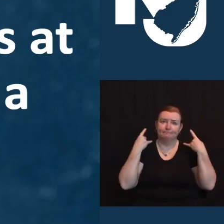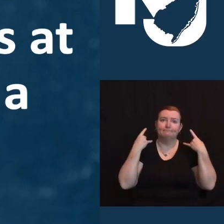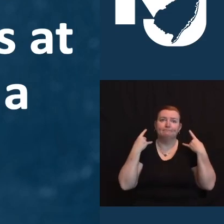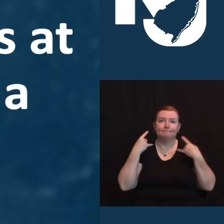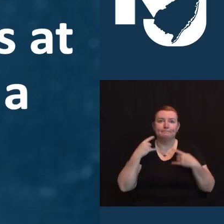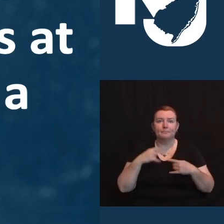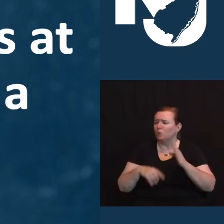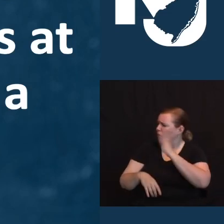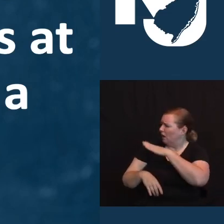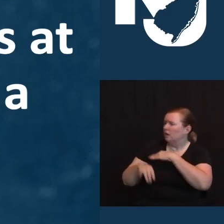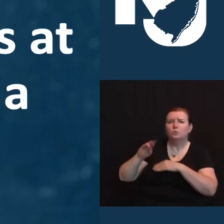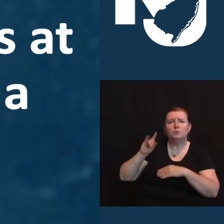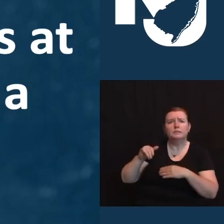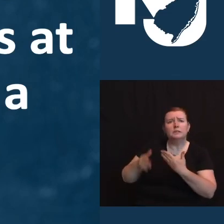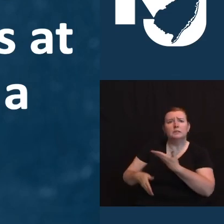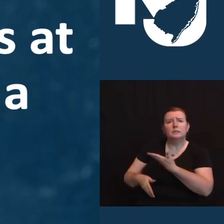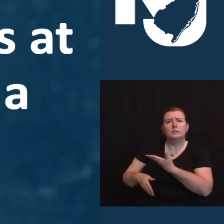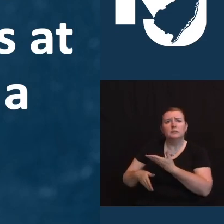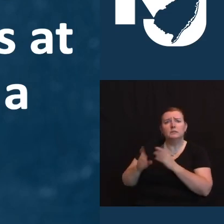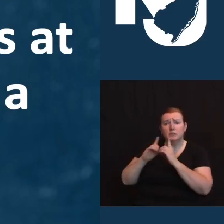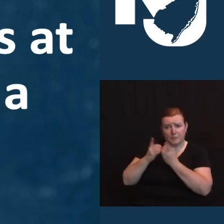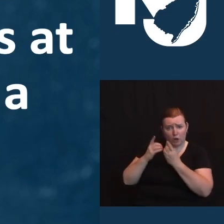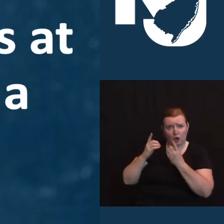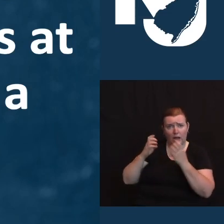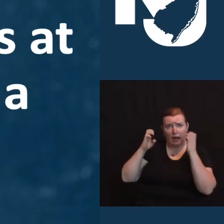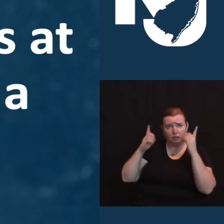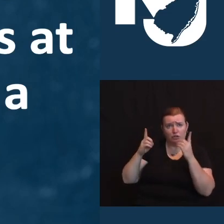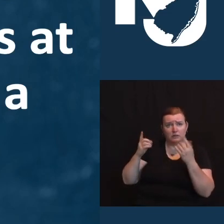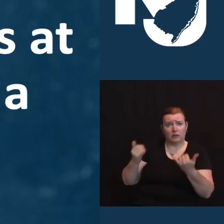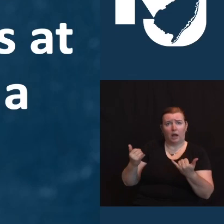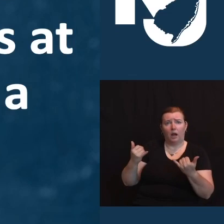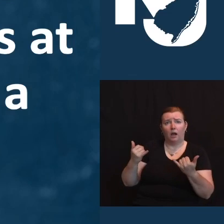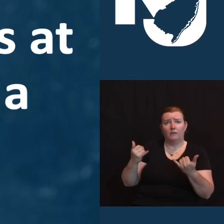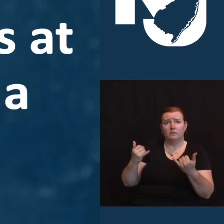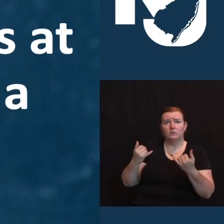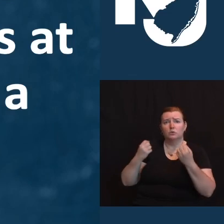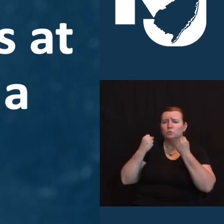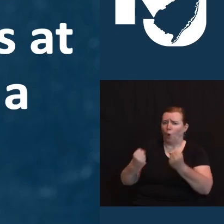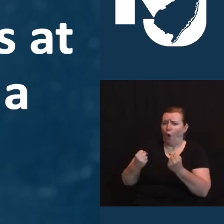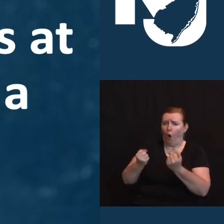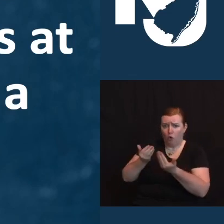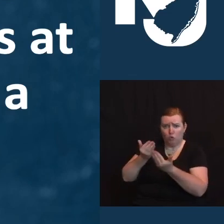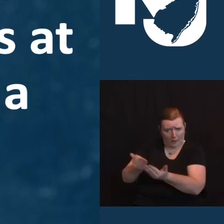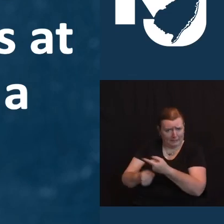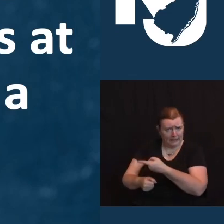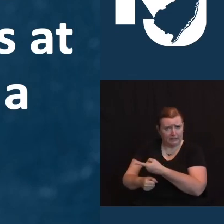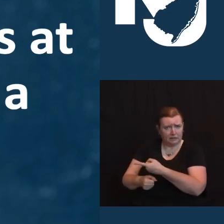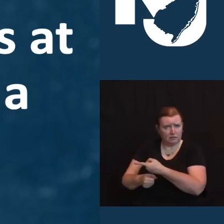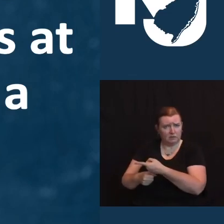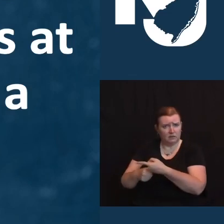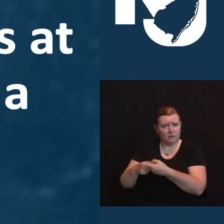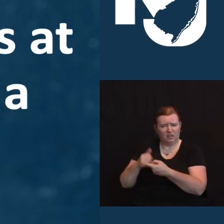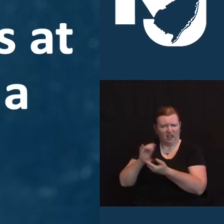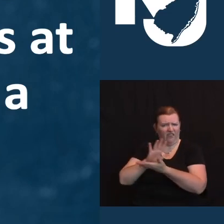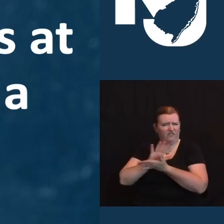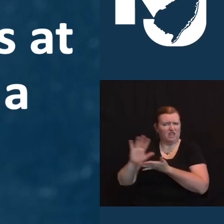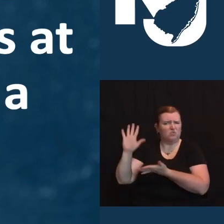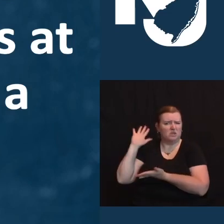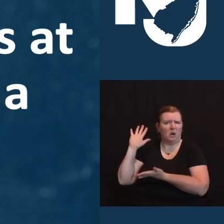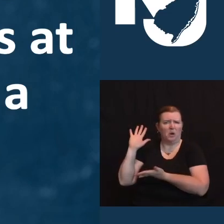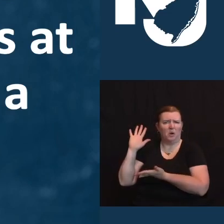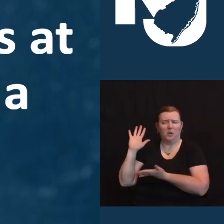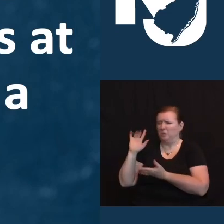your strong input, came out with that strong recommendation about face coverings 5 weeks ago. And if you look at our numbers from